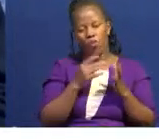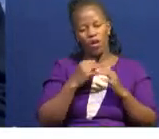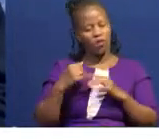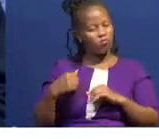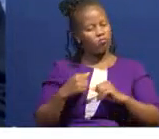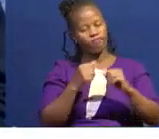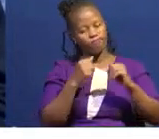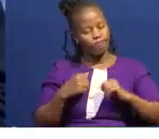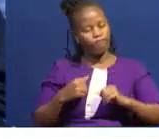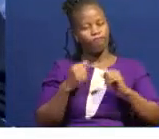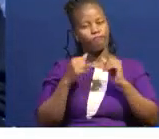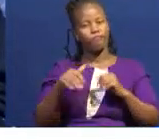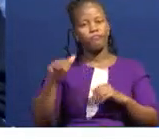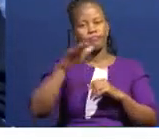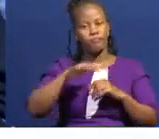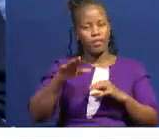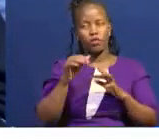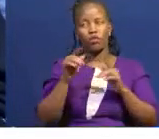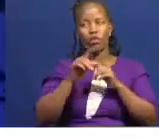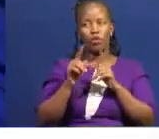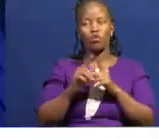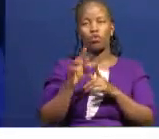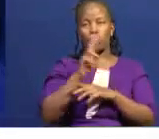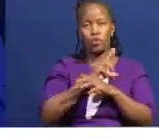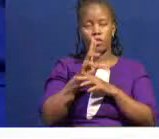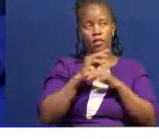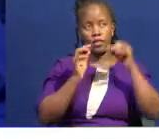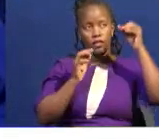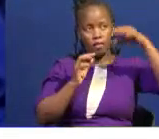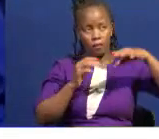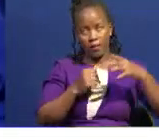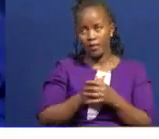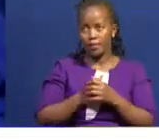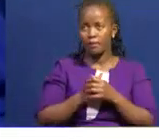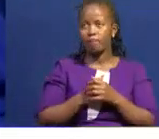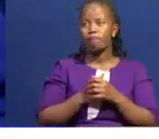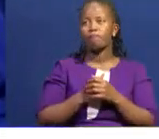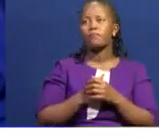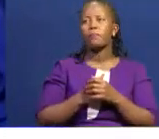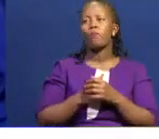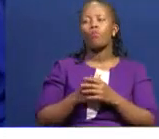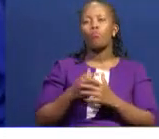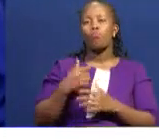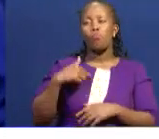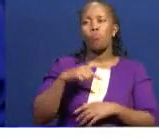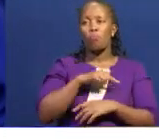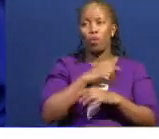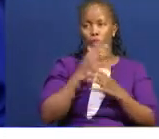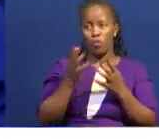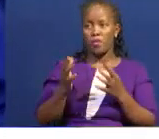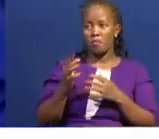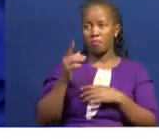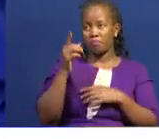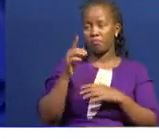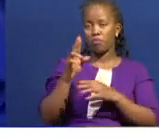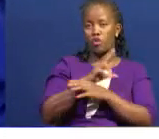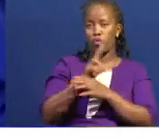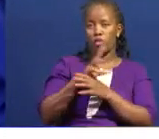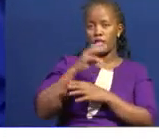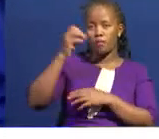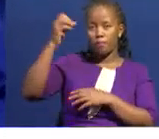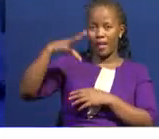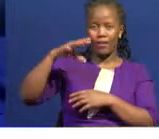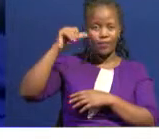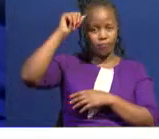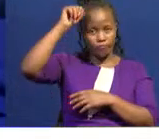wanasoma welding, wanasafanya na hiyo stima. If you try to look around, we are using the power at the moment,